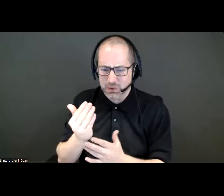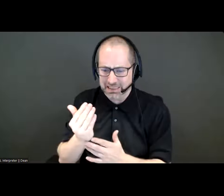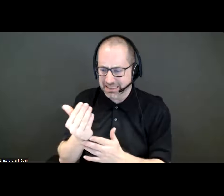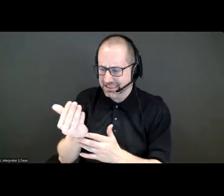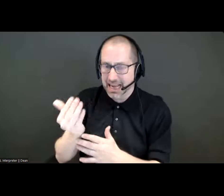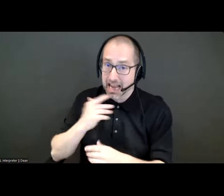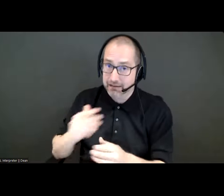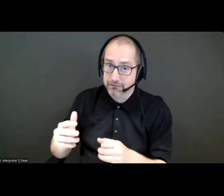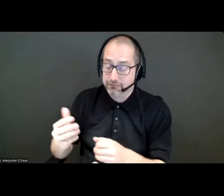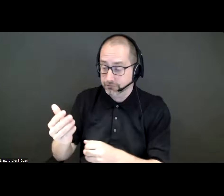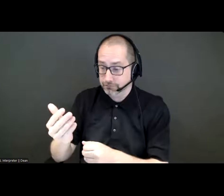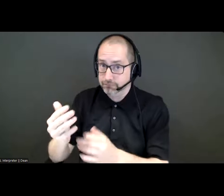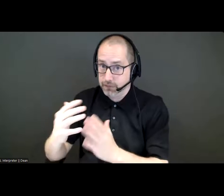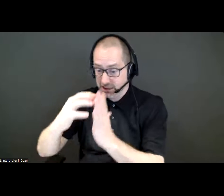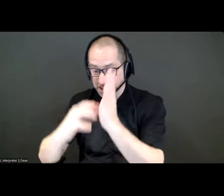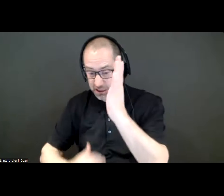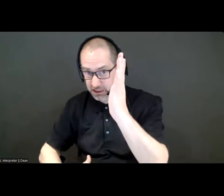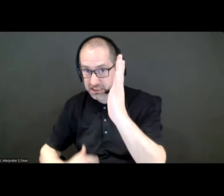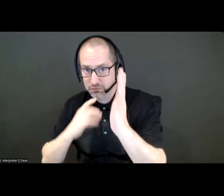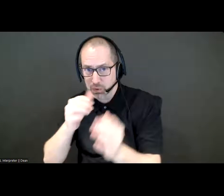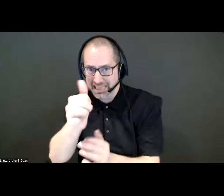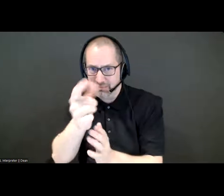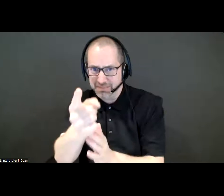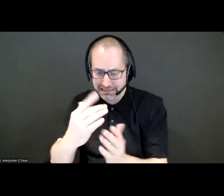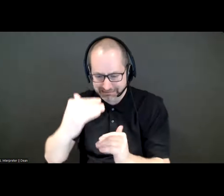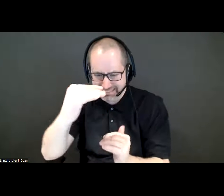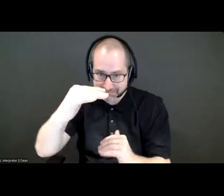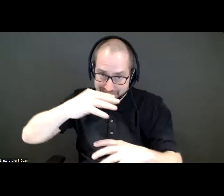10. But it's just what I've said.